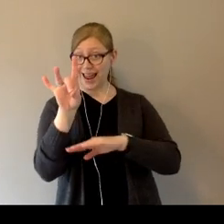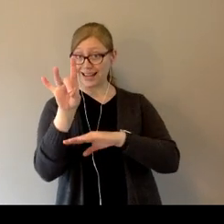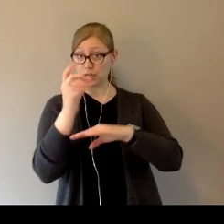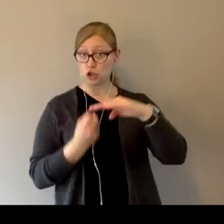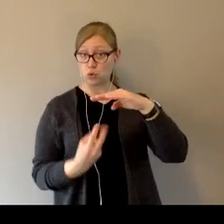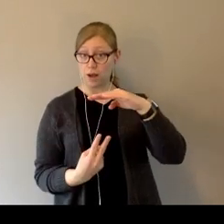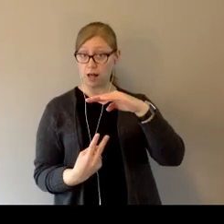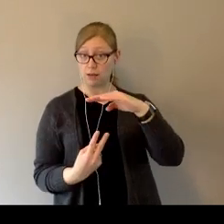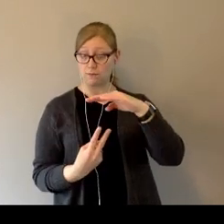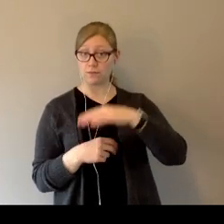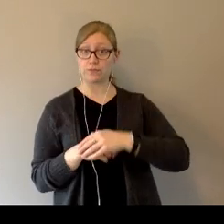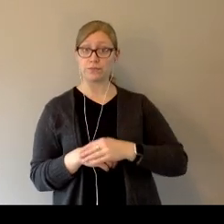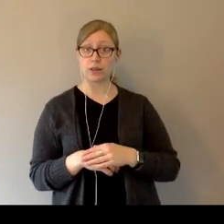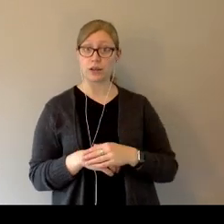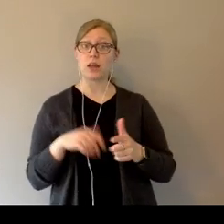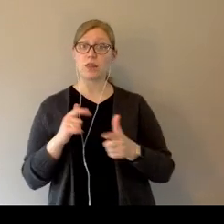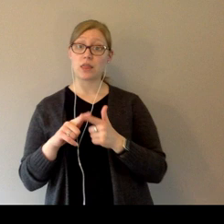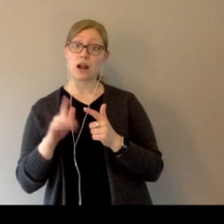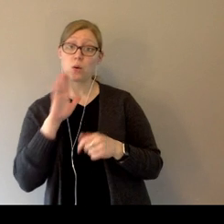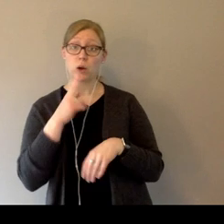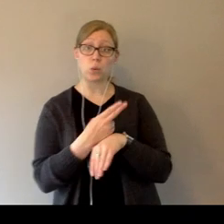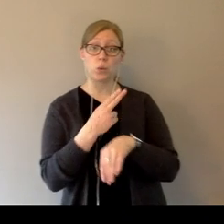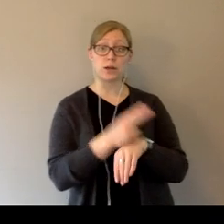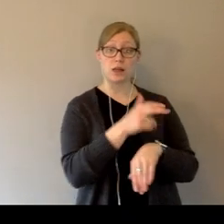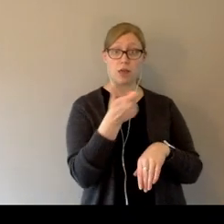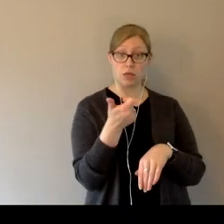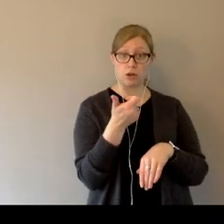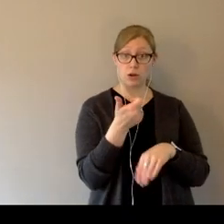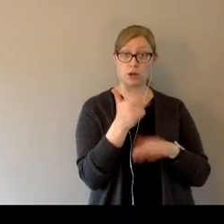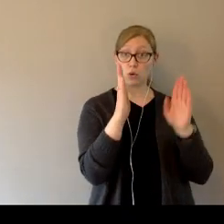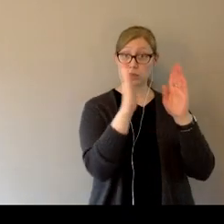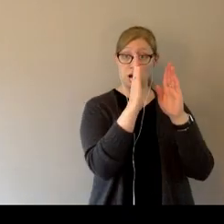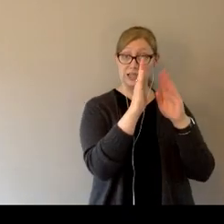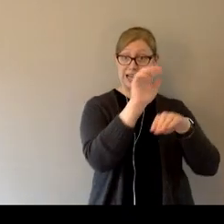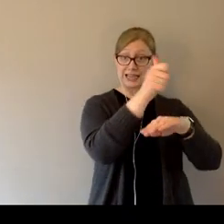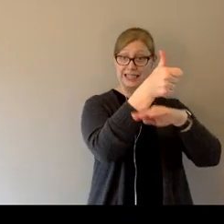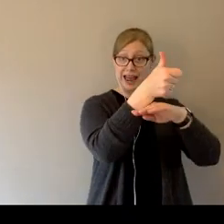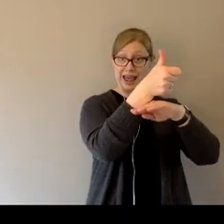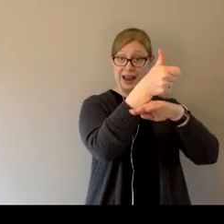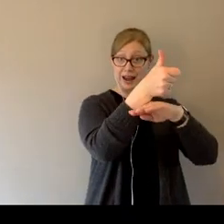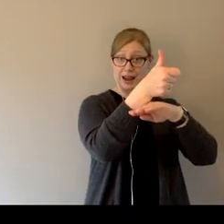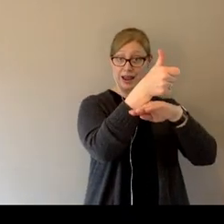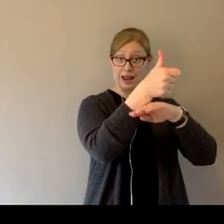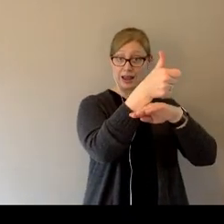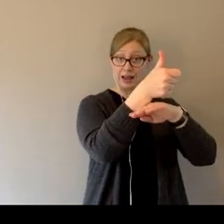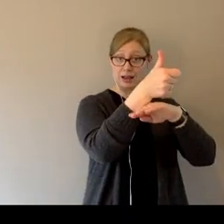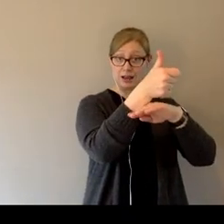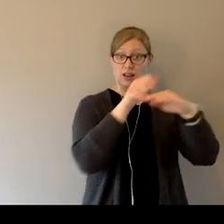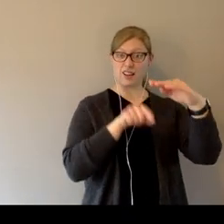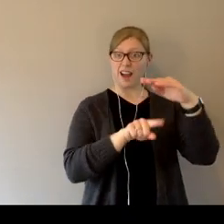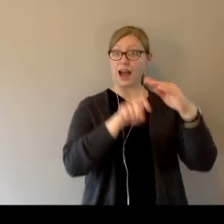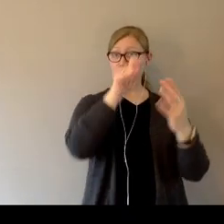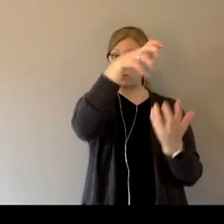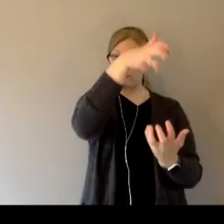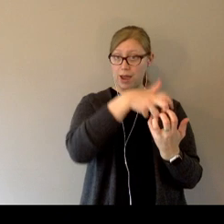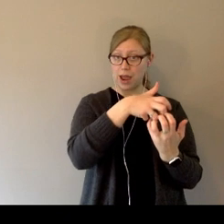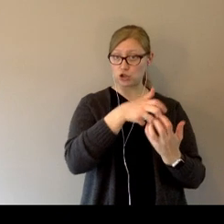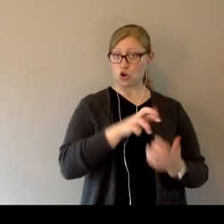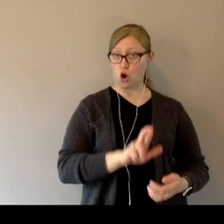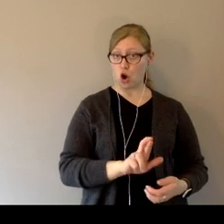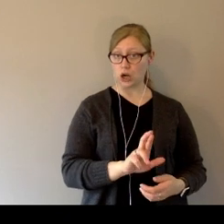the other corresponding sides here, the smaller side 10, it's going to match RT. So I'm going to be able to say,